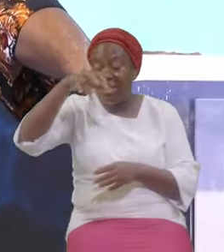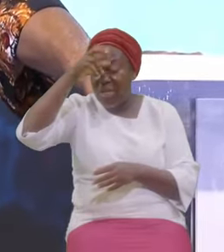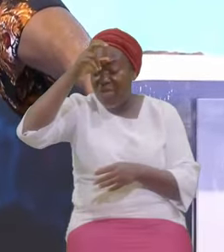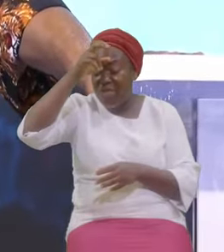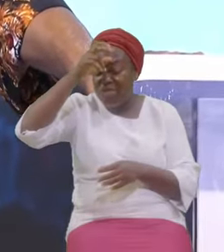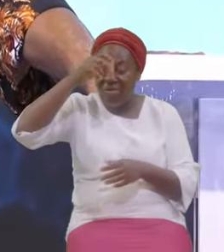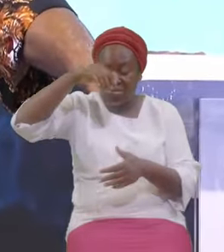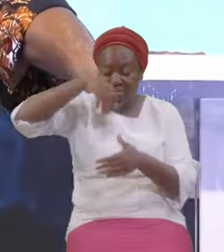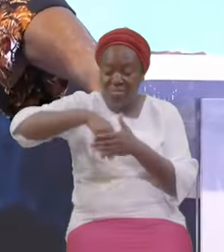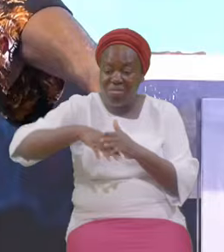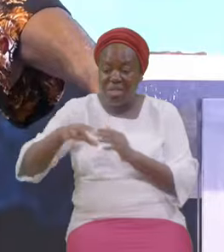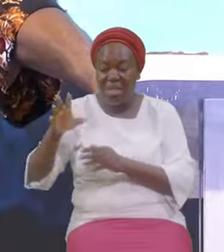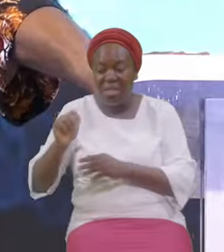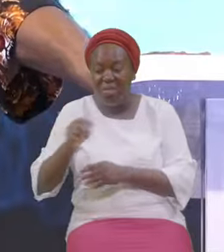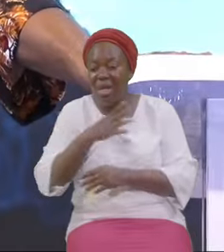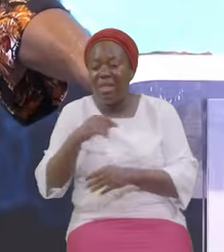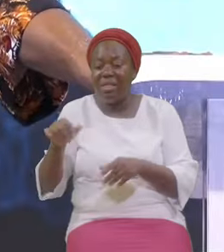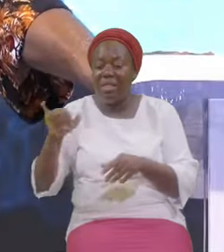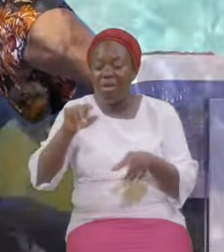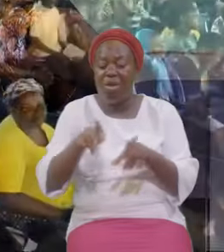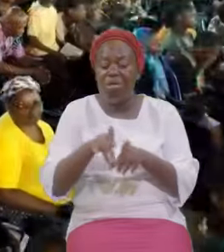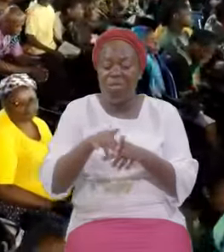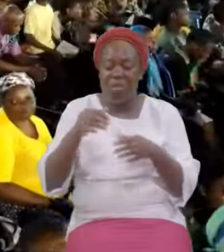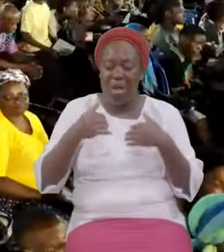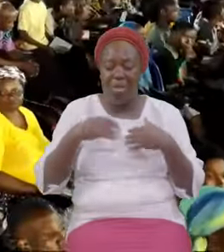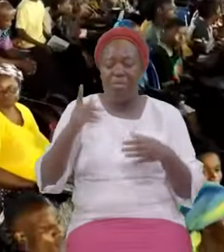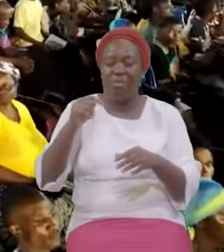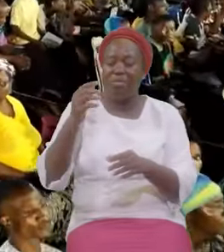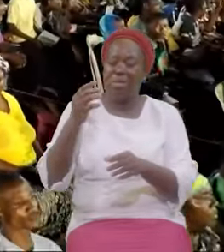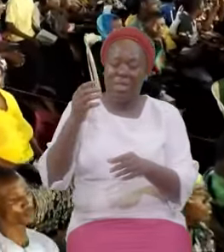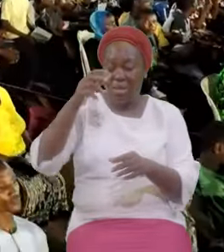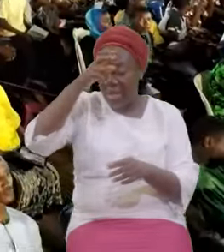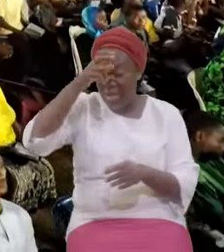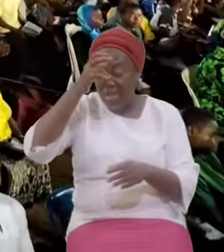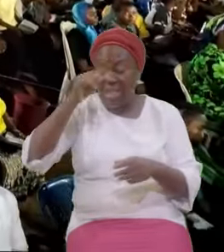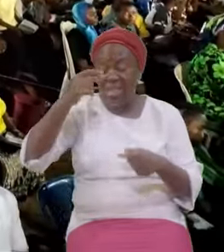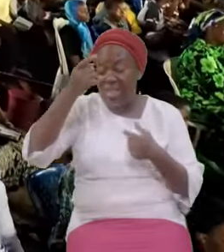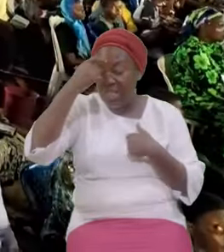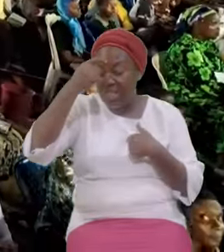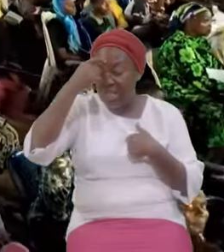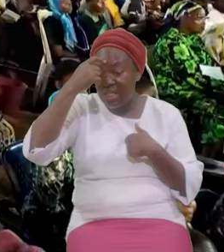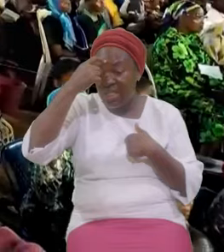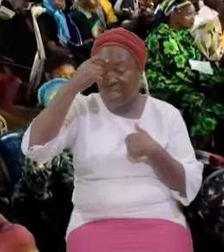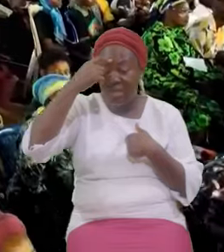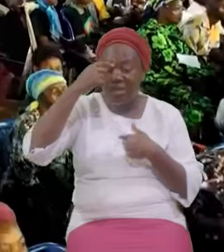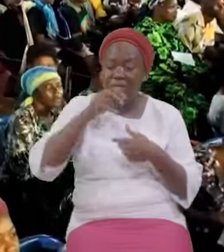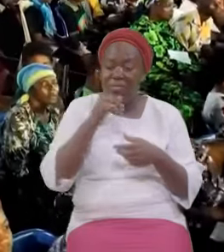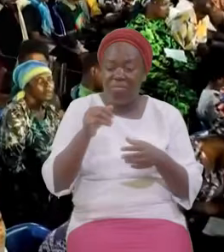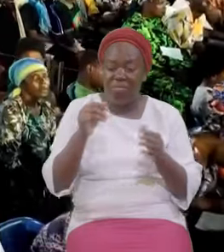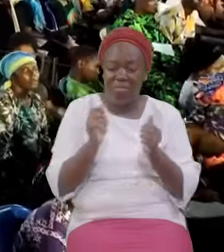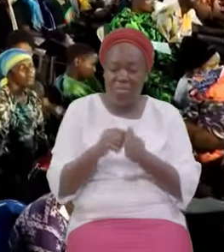they possessed the devil. The sickness possessed them, and